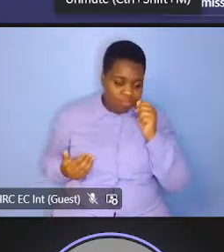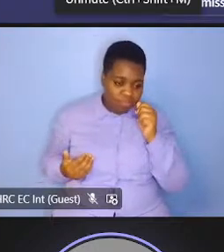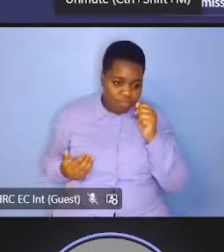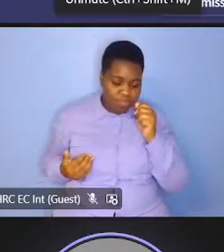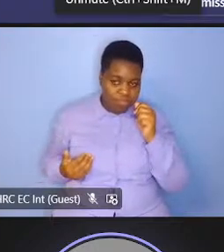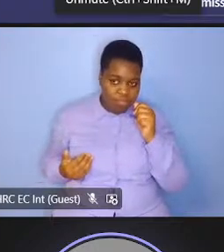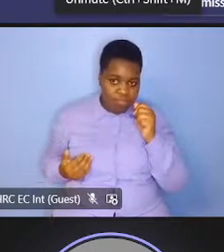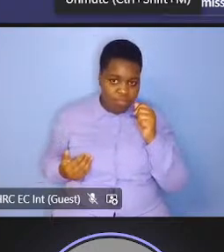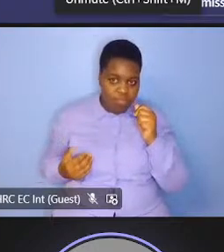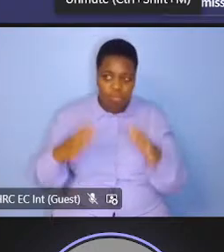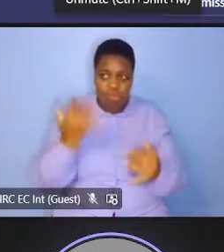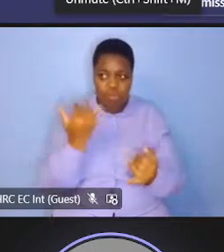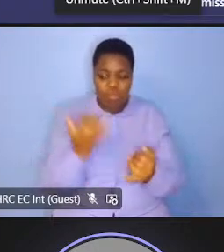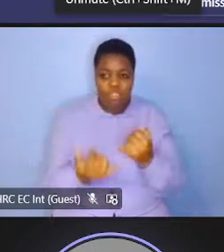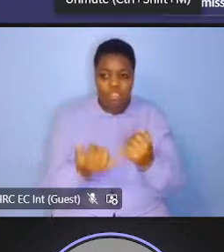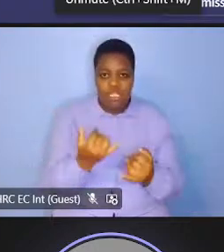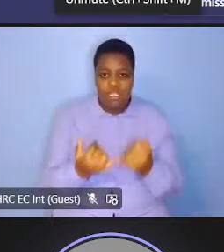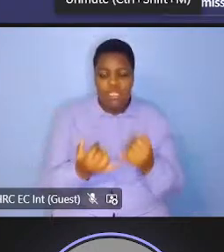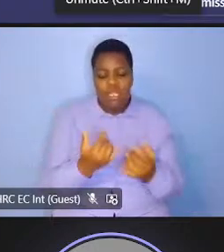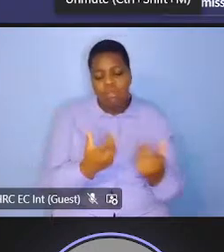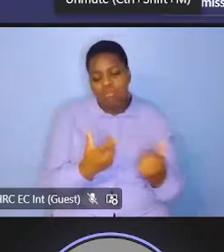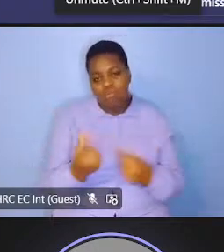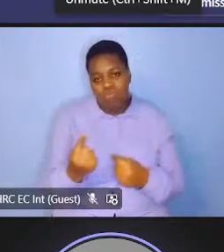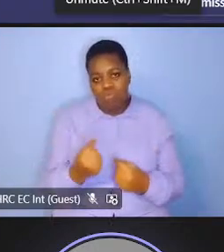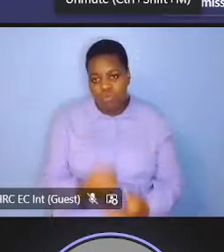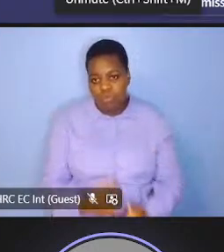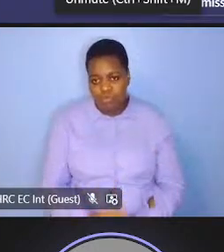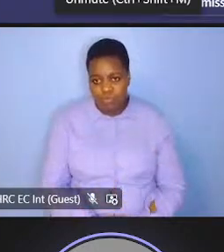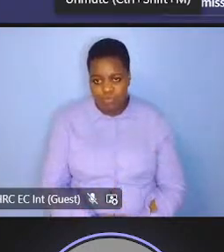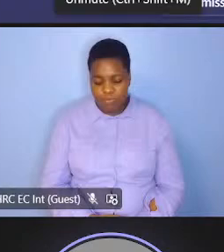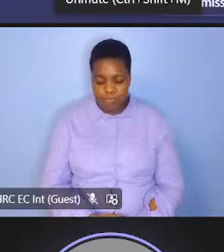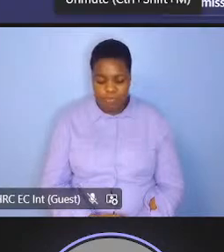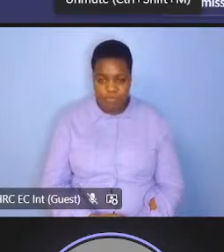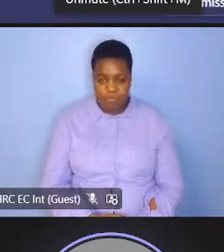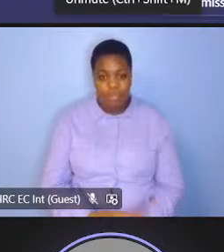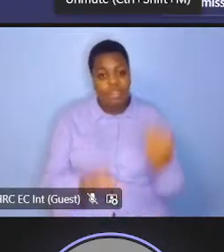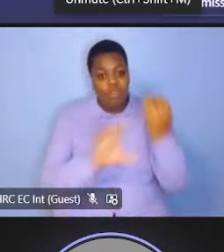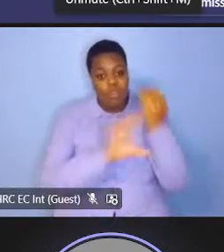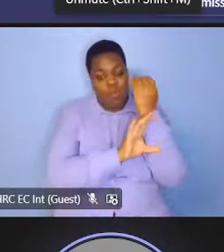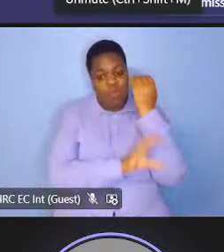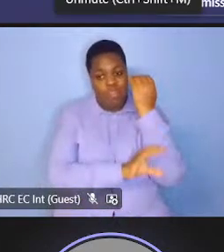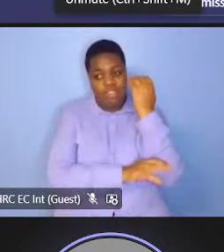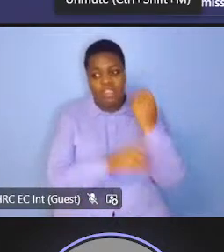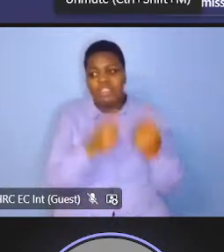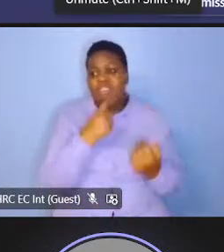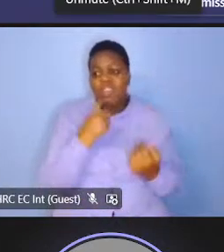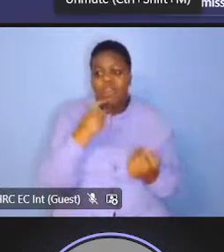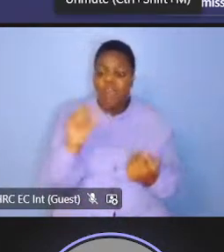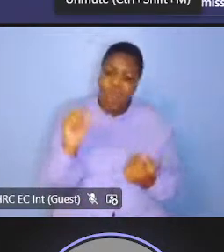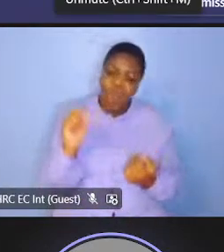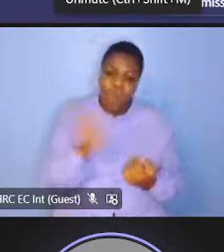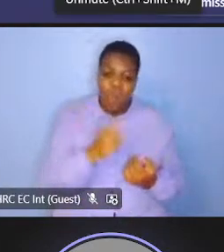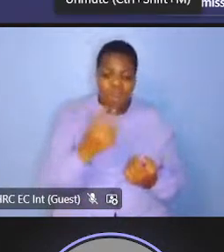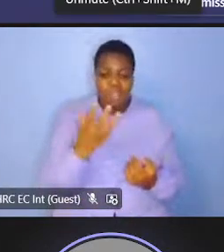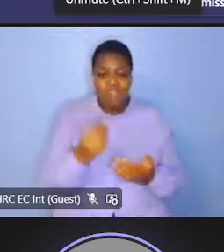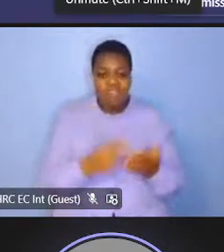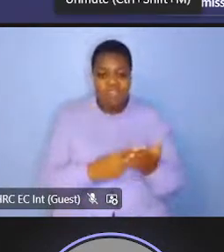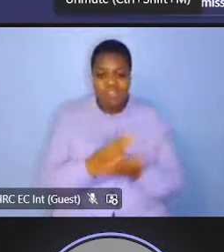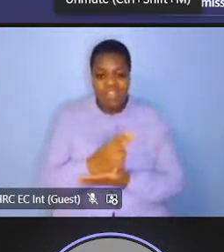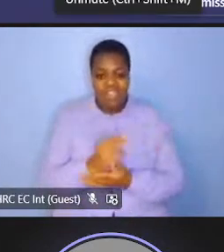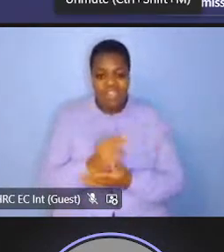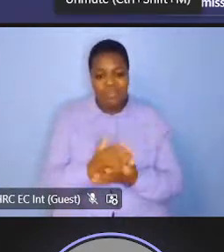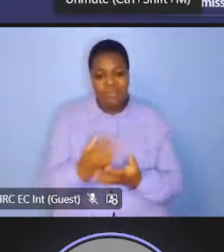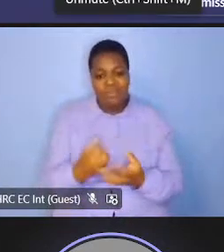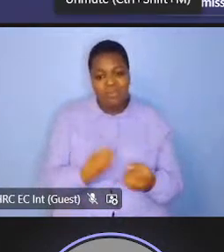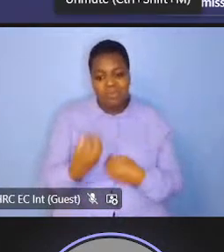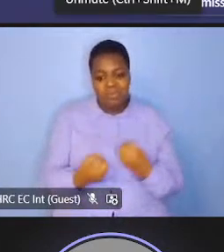and sexual orientation, end quote. Now, the Constitution states that everyone has the right to express